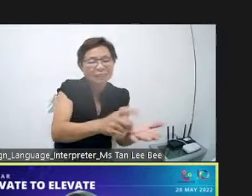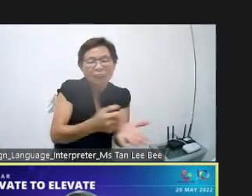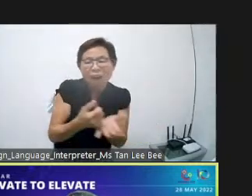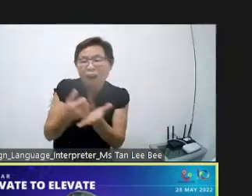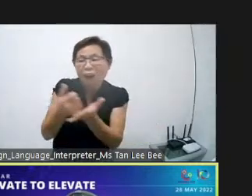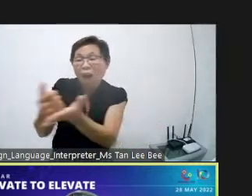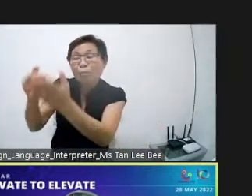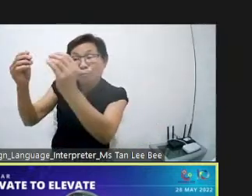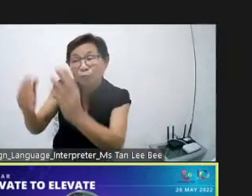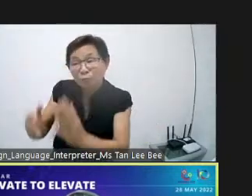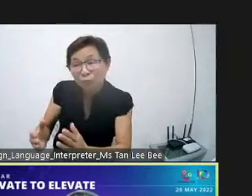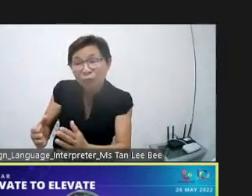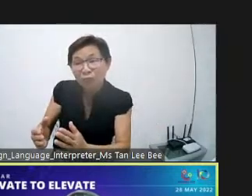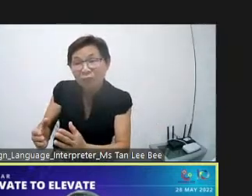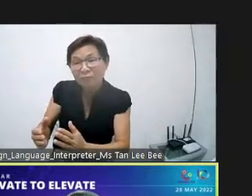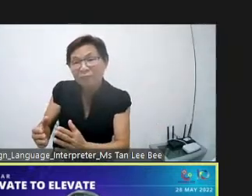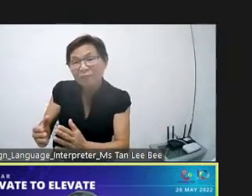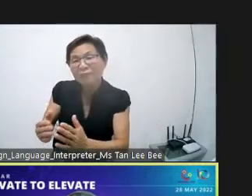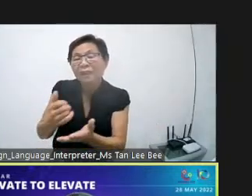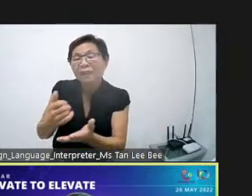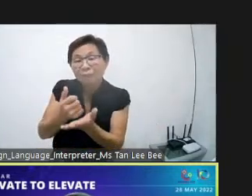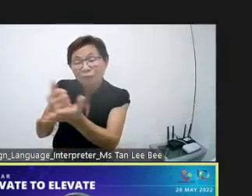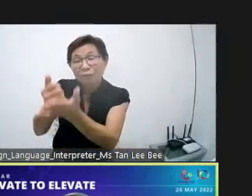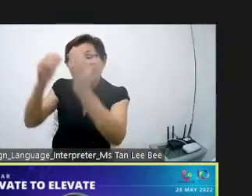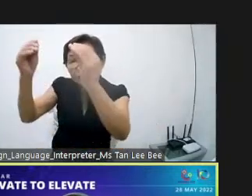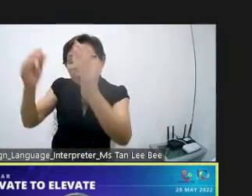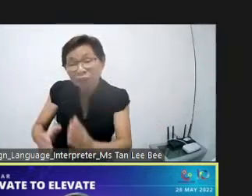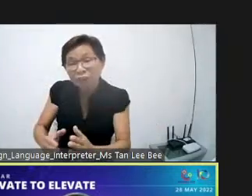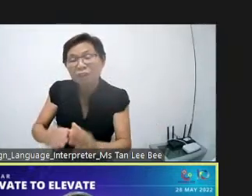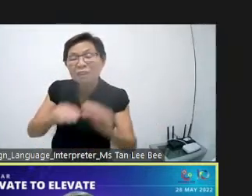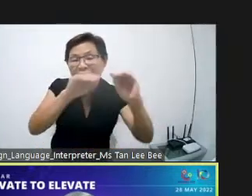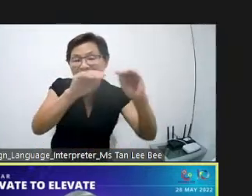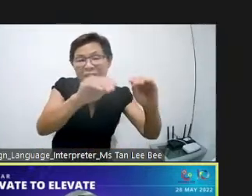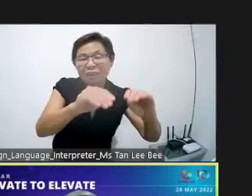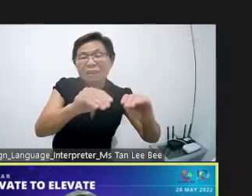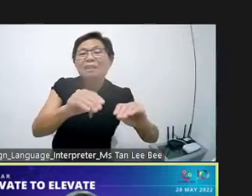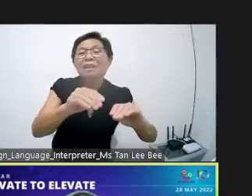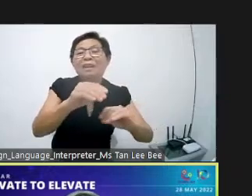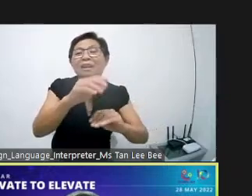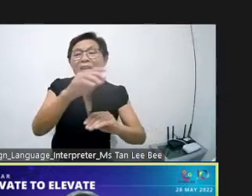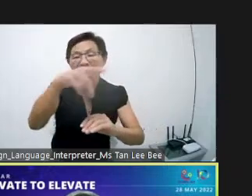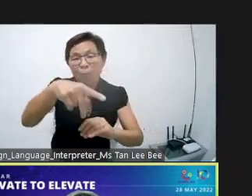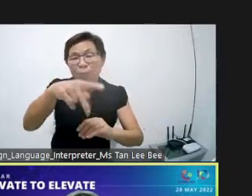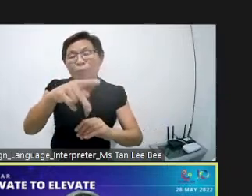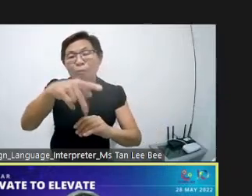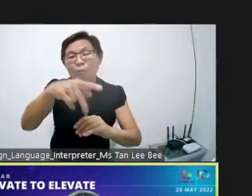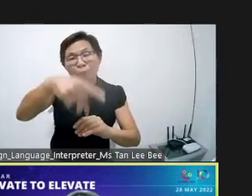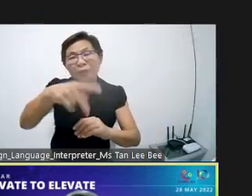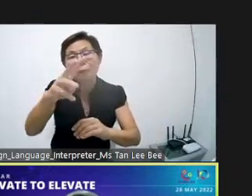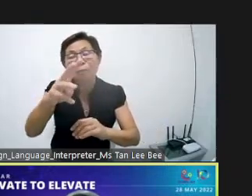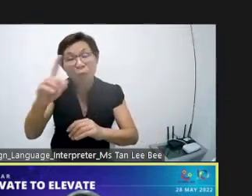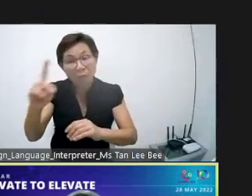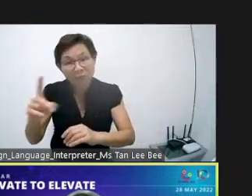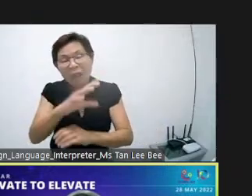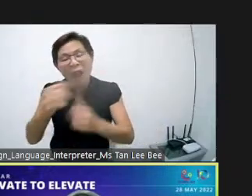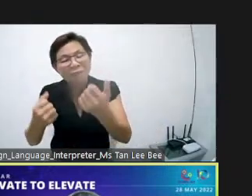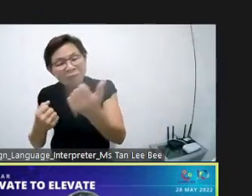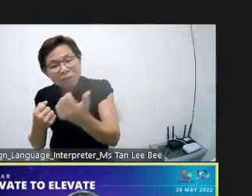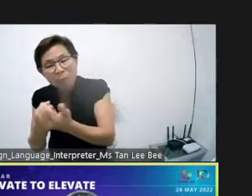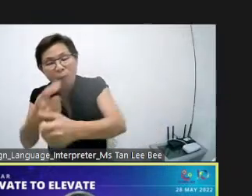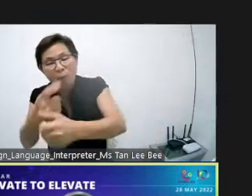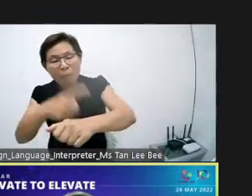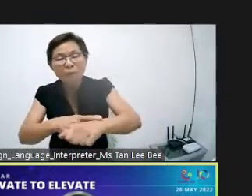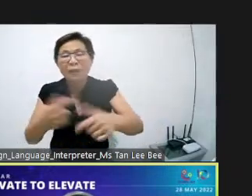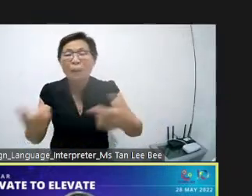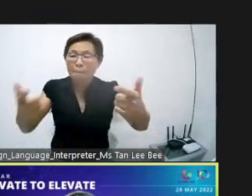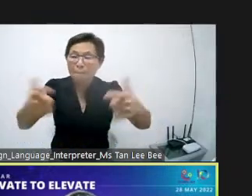teachers of learners with disabilities in ensuring inclusive instructions and support during an emergency.